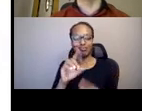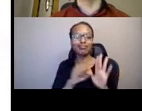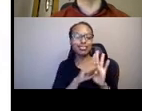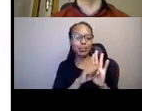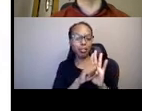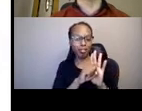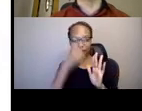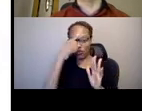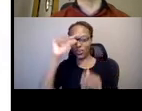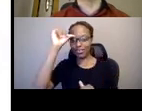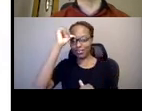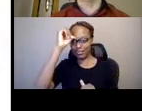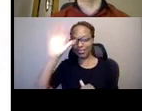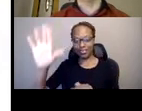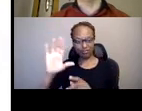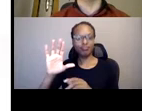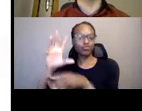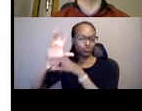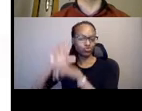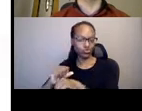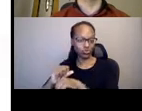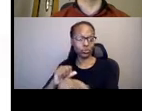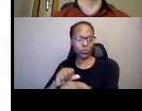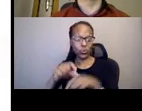of meaning for us as Asian Americans.